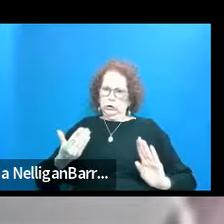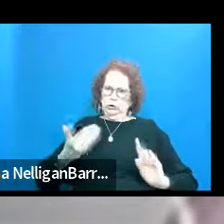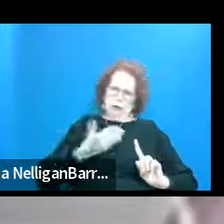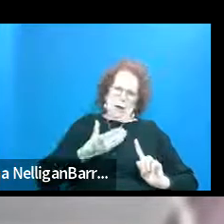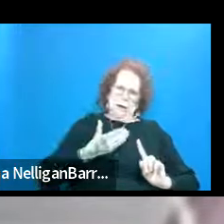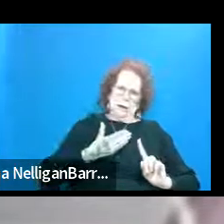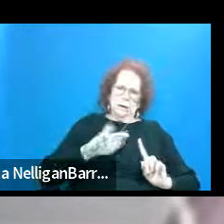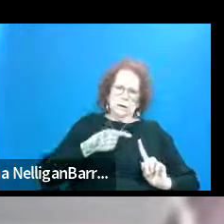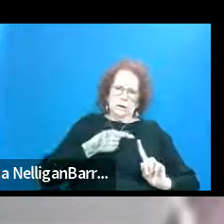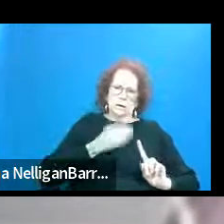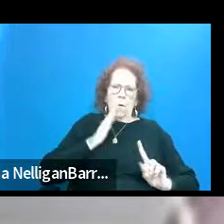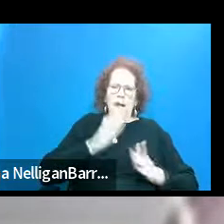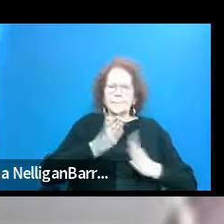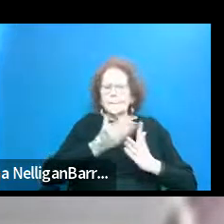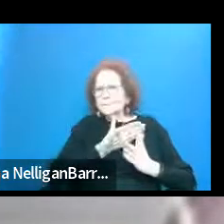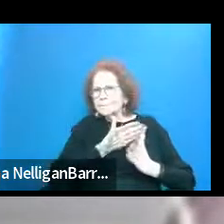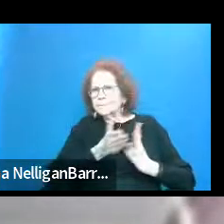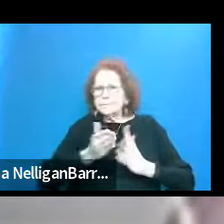Any questions on budget hearings?